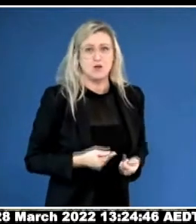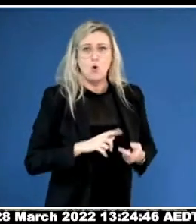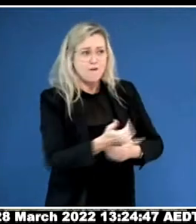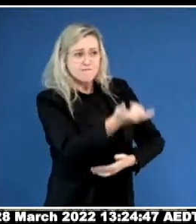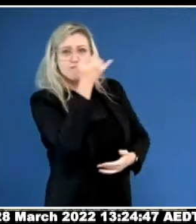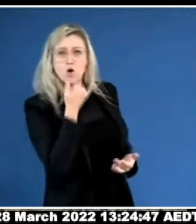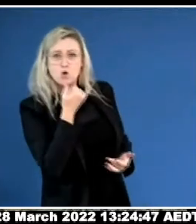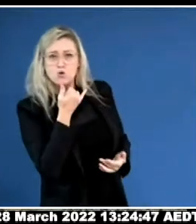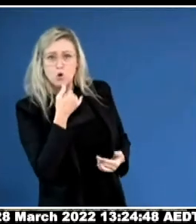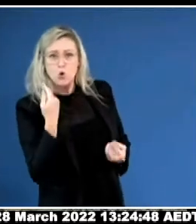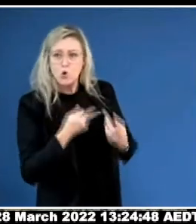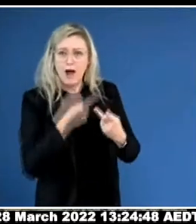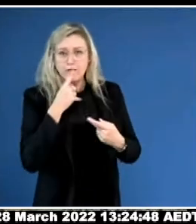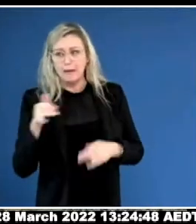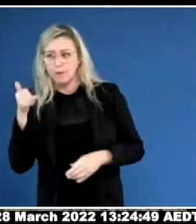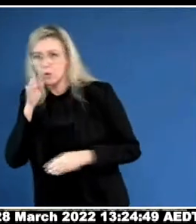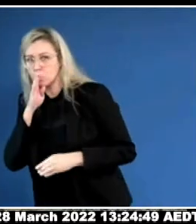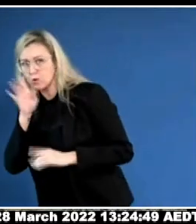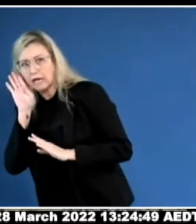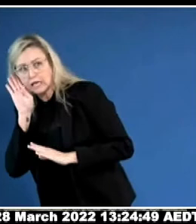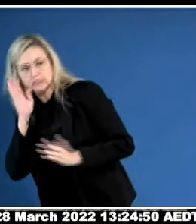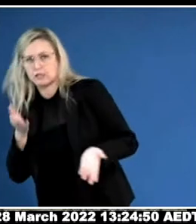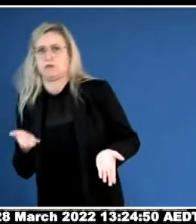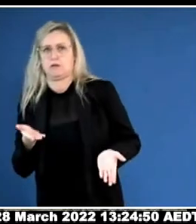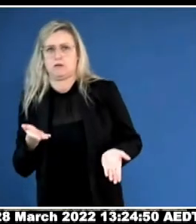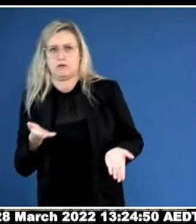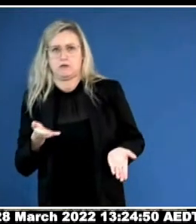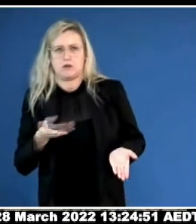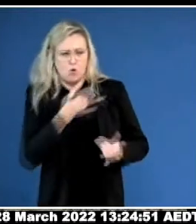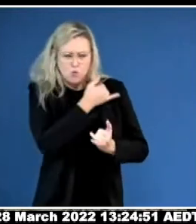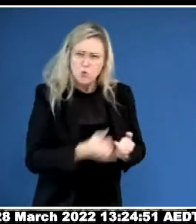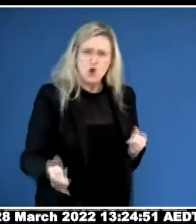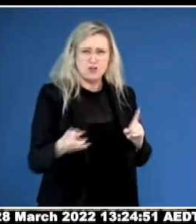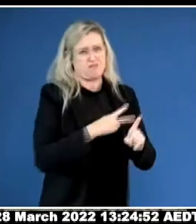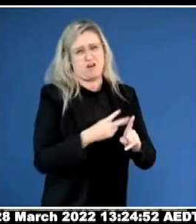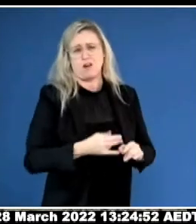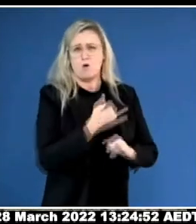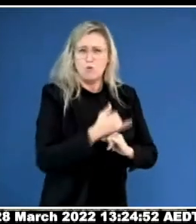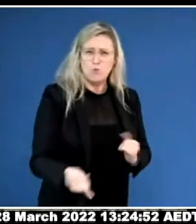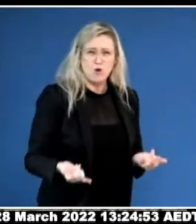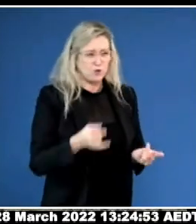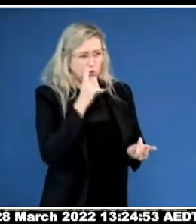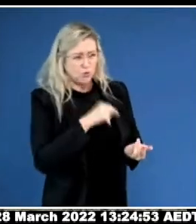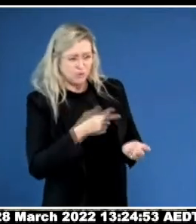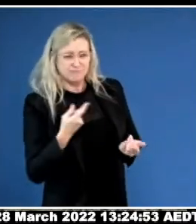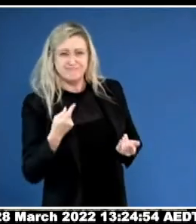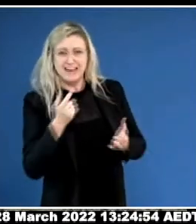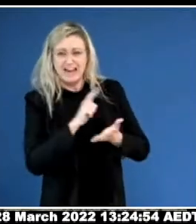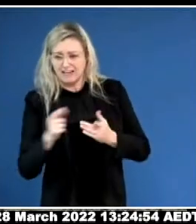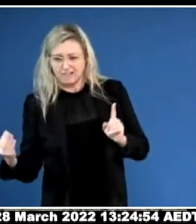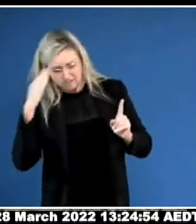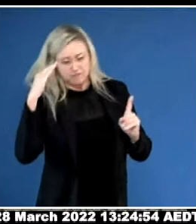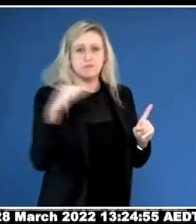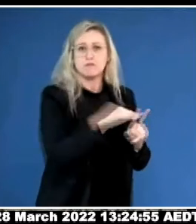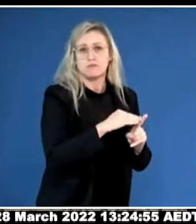in danger, that will lead to violence, that will lead to family violence deaths. You know, that those things we know within the family violence